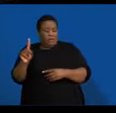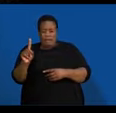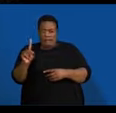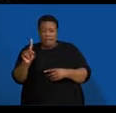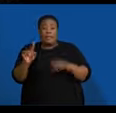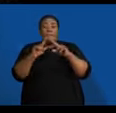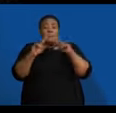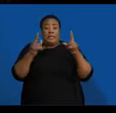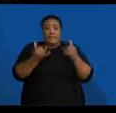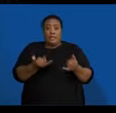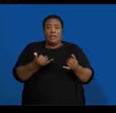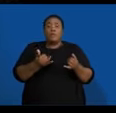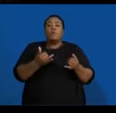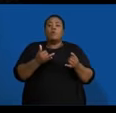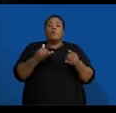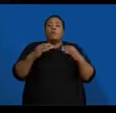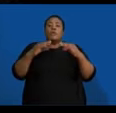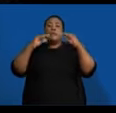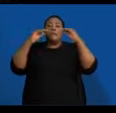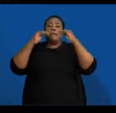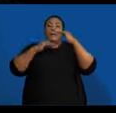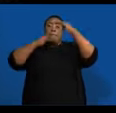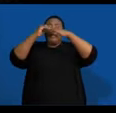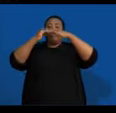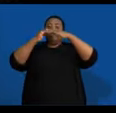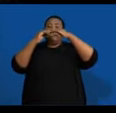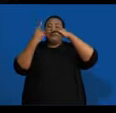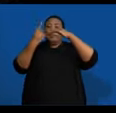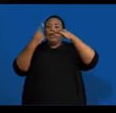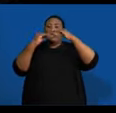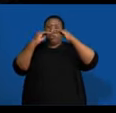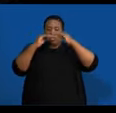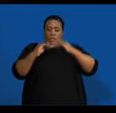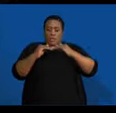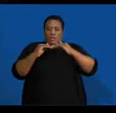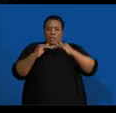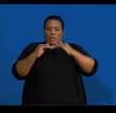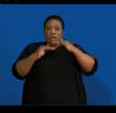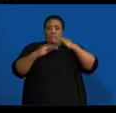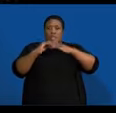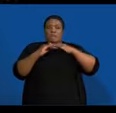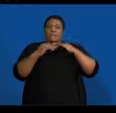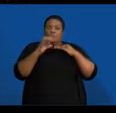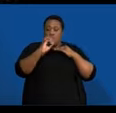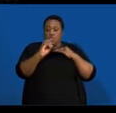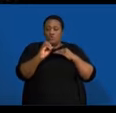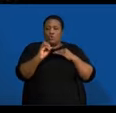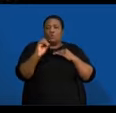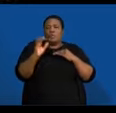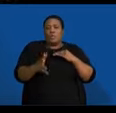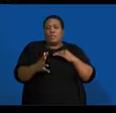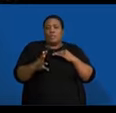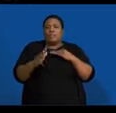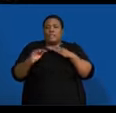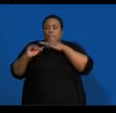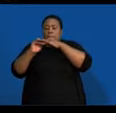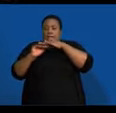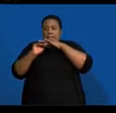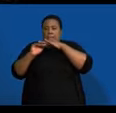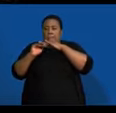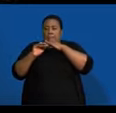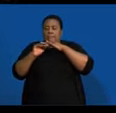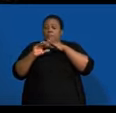But it is going to move from being the maximum at 1 and being the maximum at 0, and the minimum